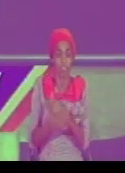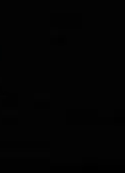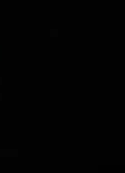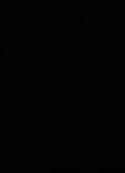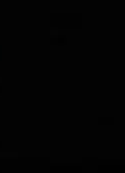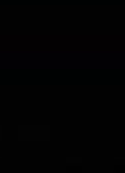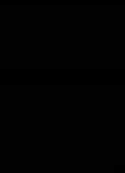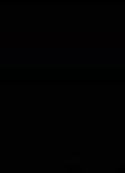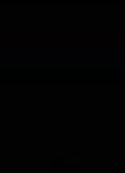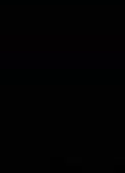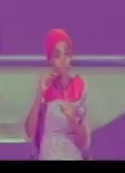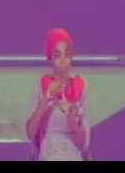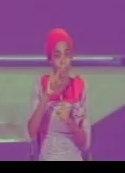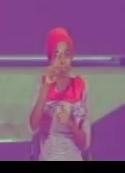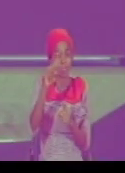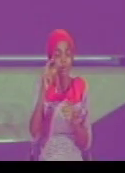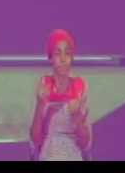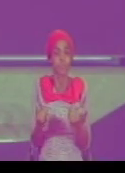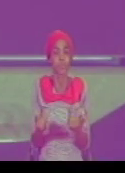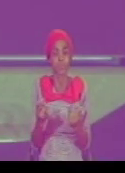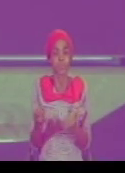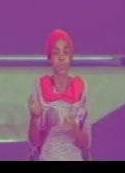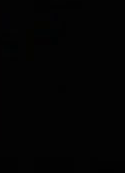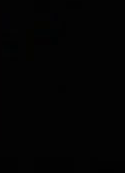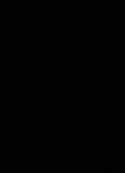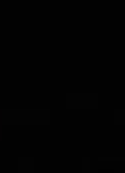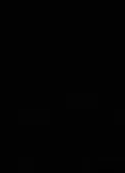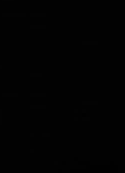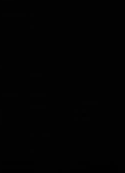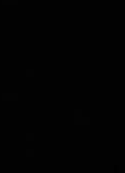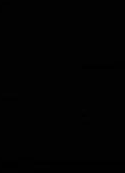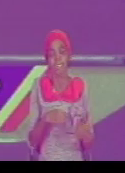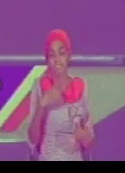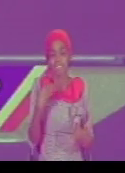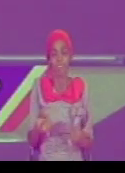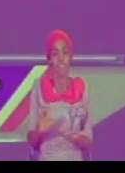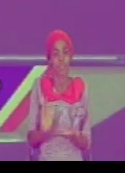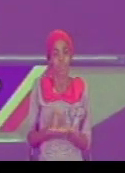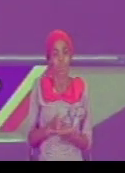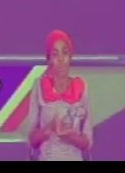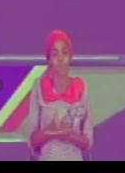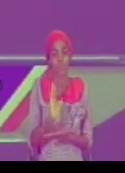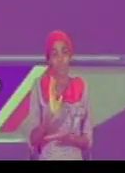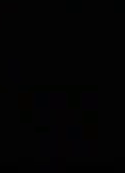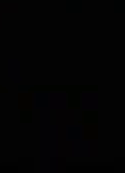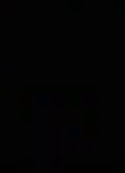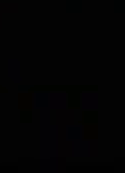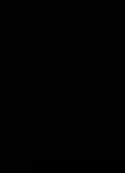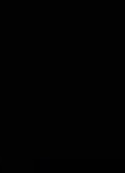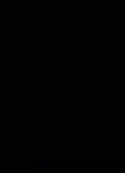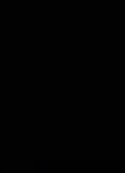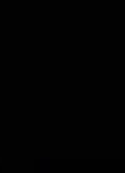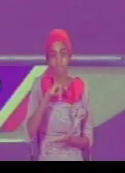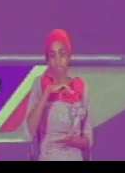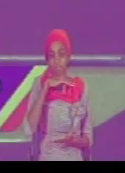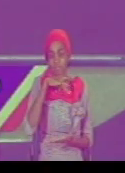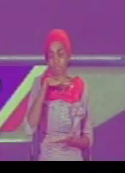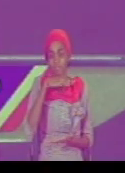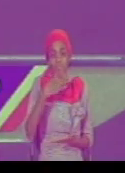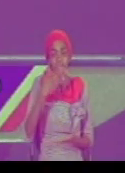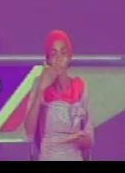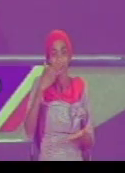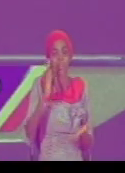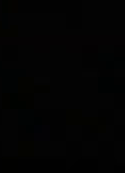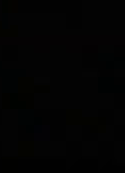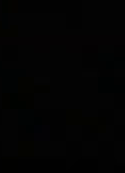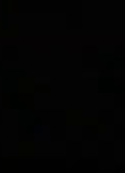number one, the heart of appropriate, unblemished praises with